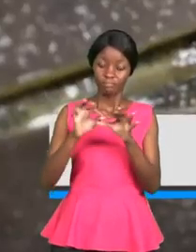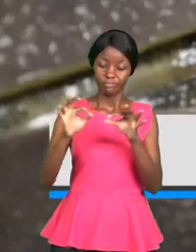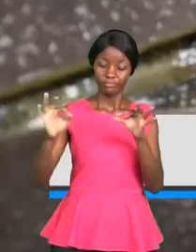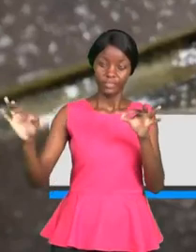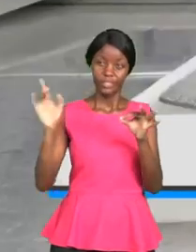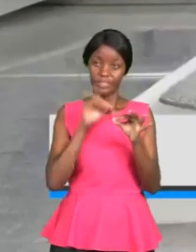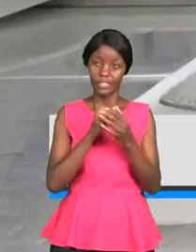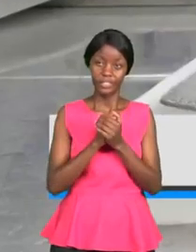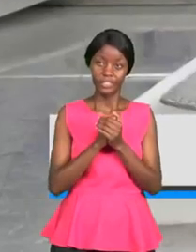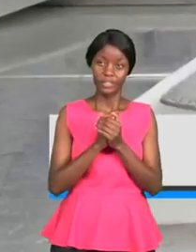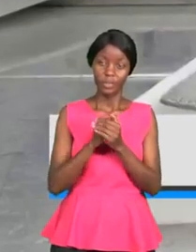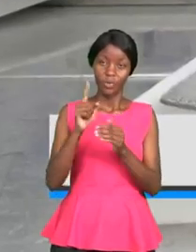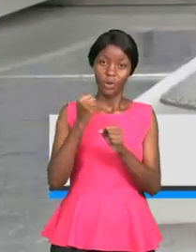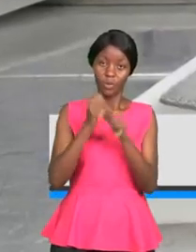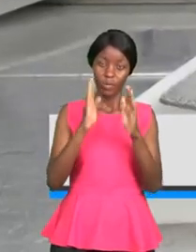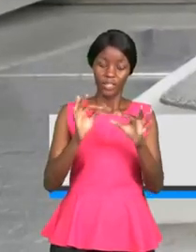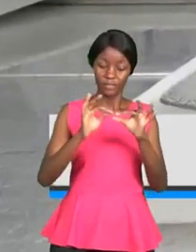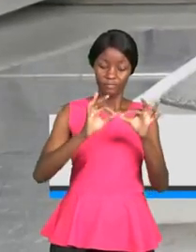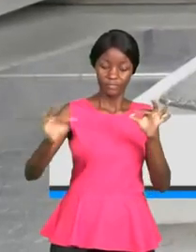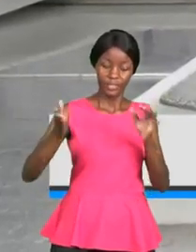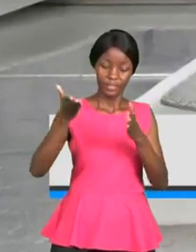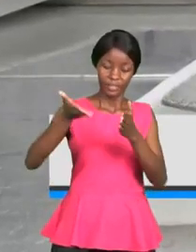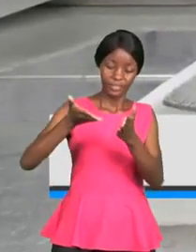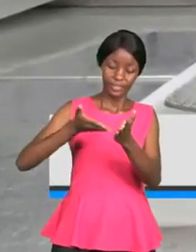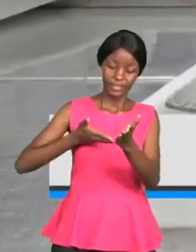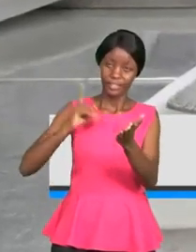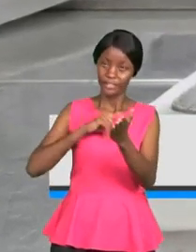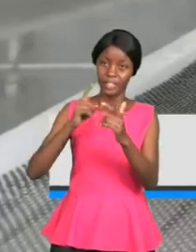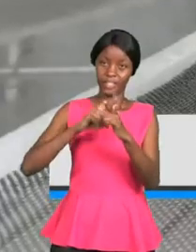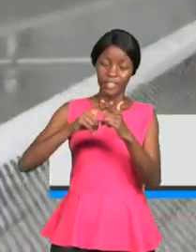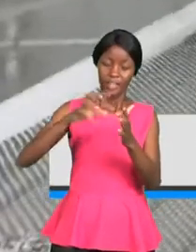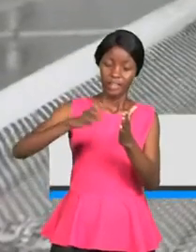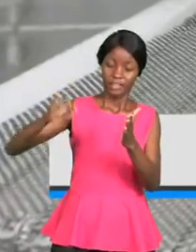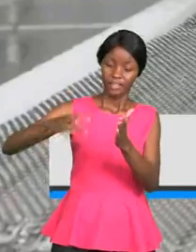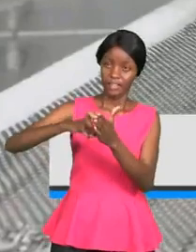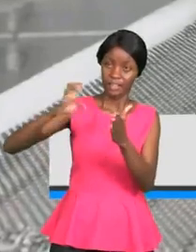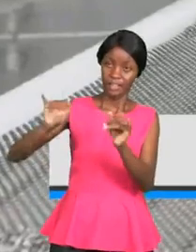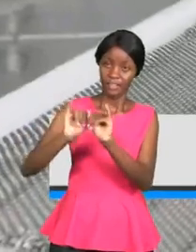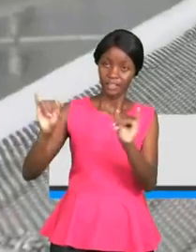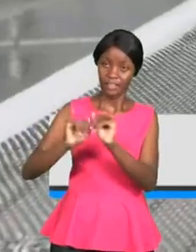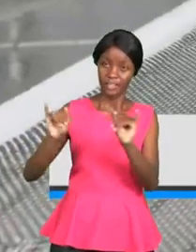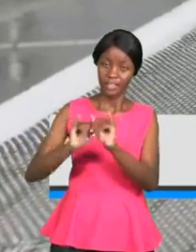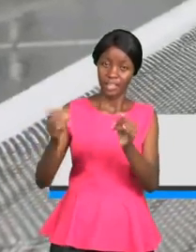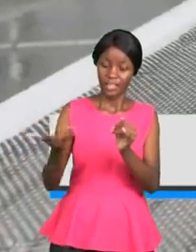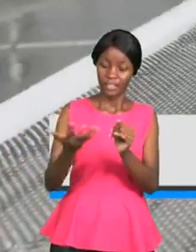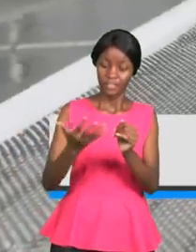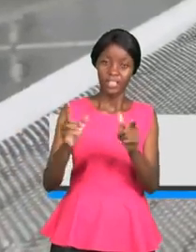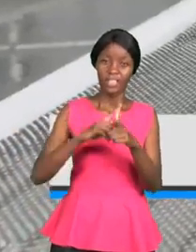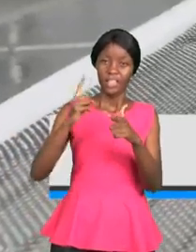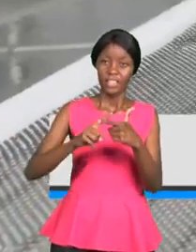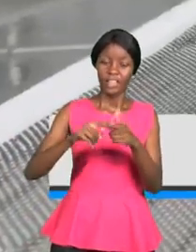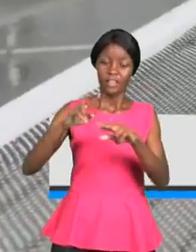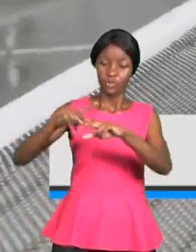gurney. One worker slices it up, while another carefully removes caviar for cleaning, sifting and salting. Each